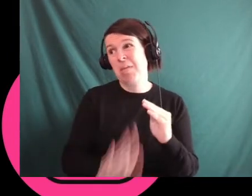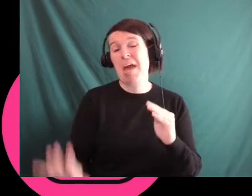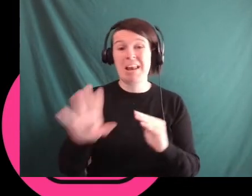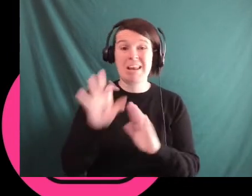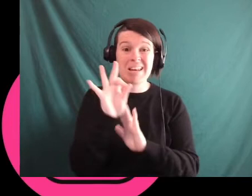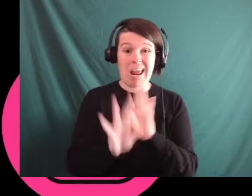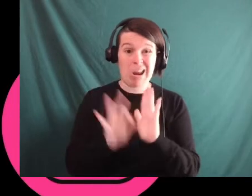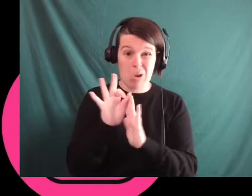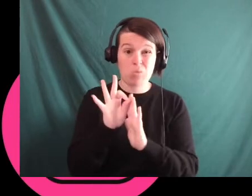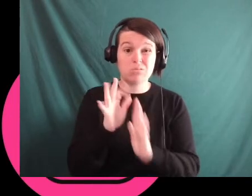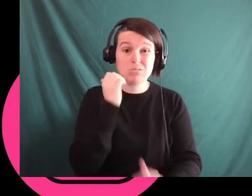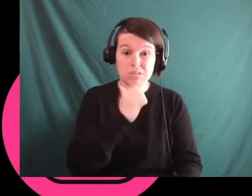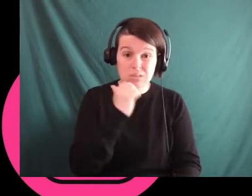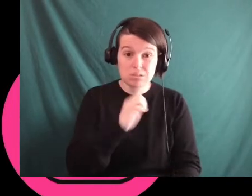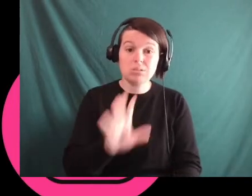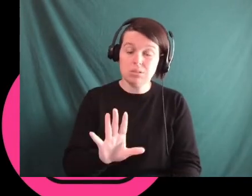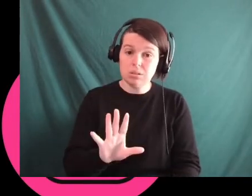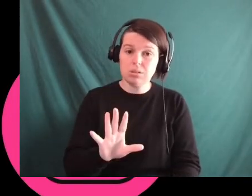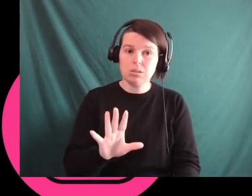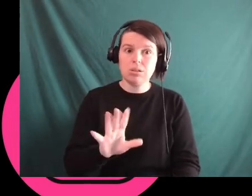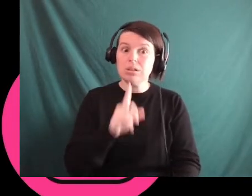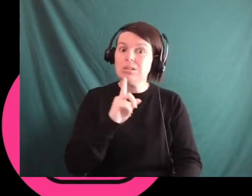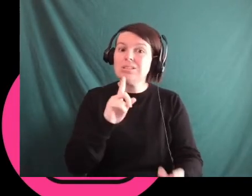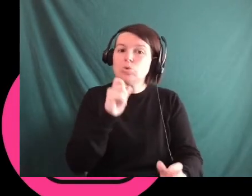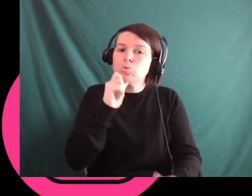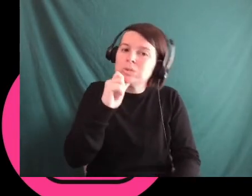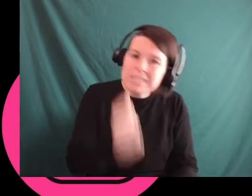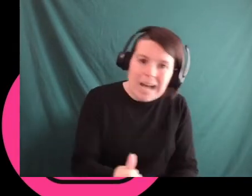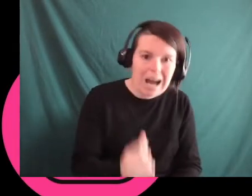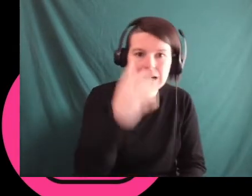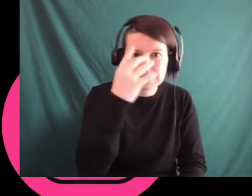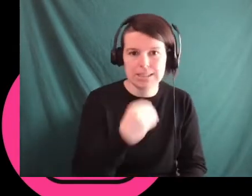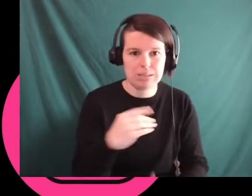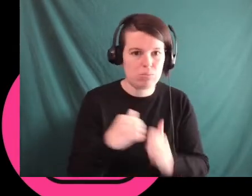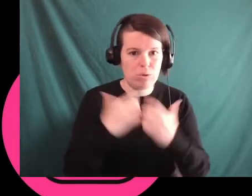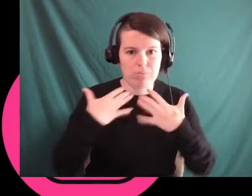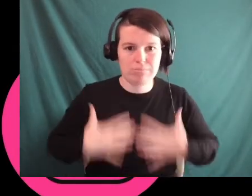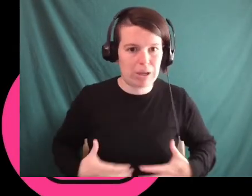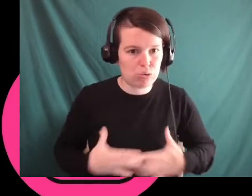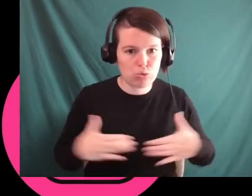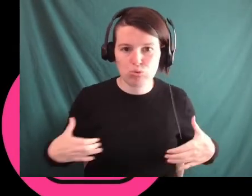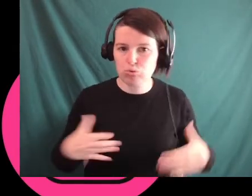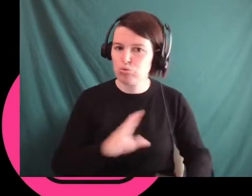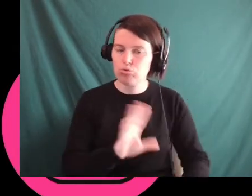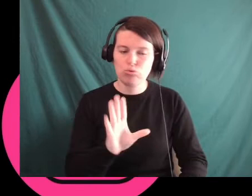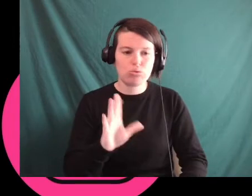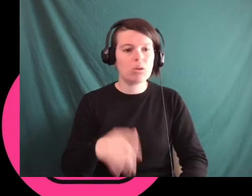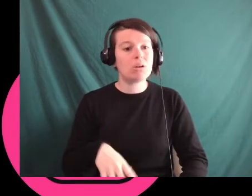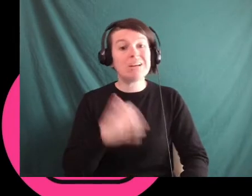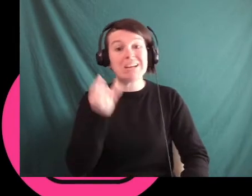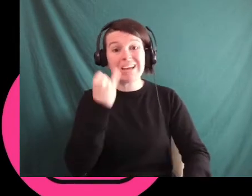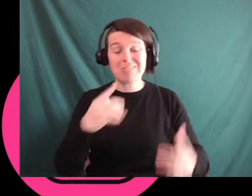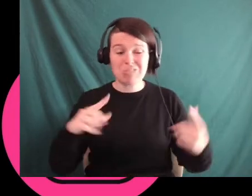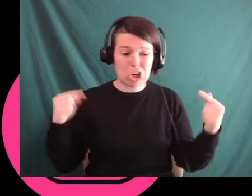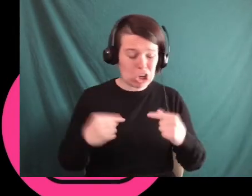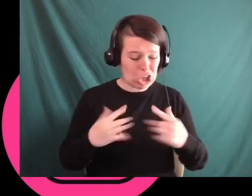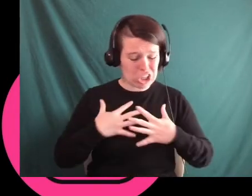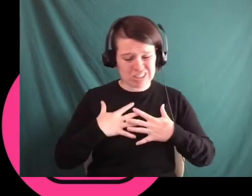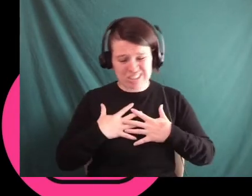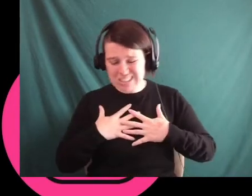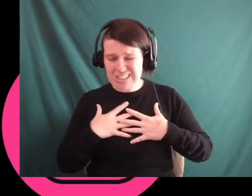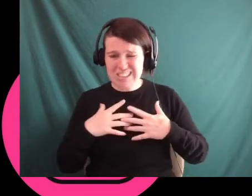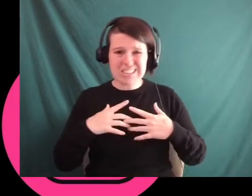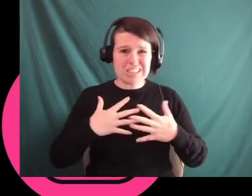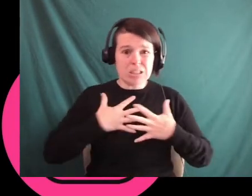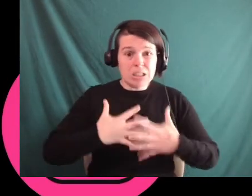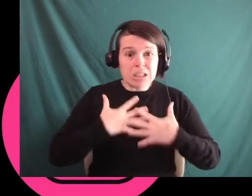day, and you should definitely not sleep in a binder. If your body is hurting, or you're having difficulty breathing, or any of the other